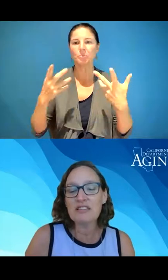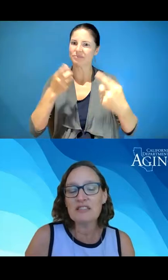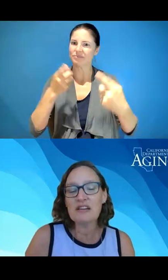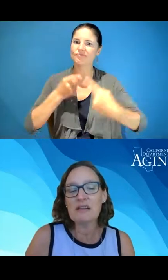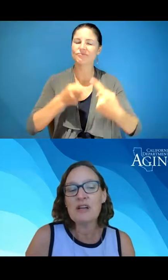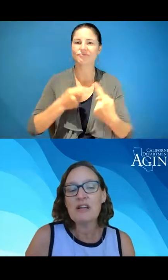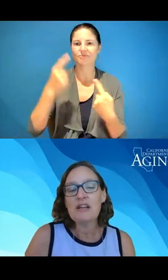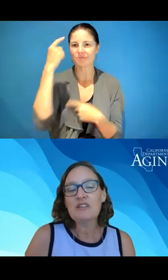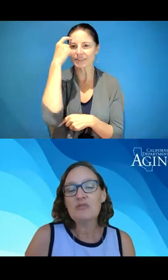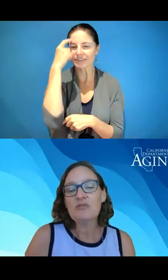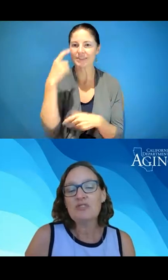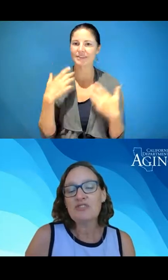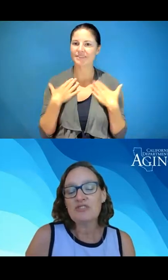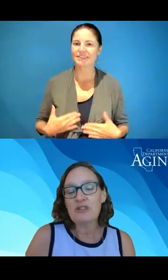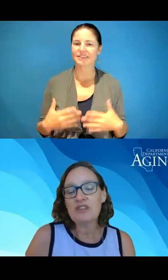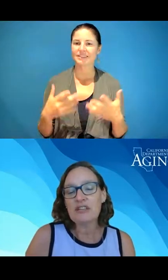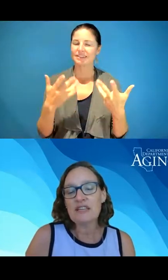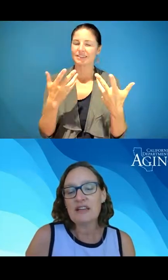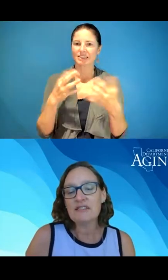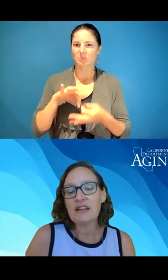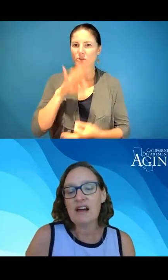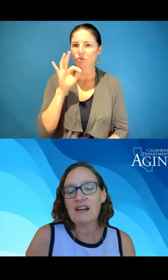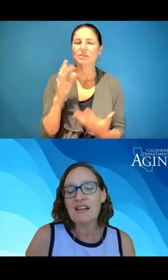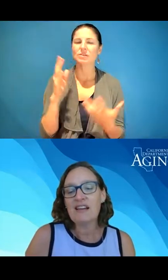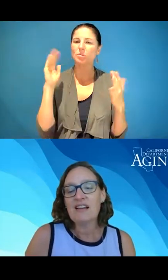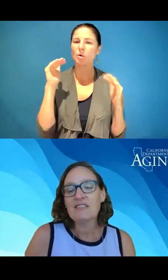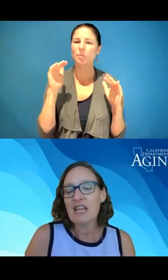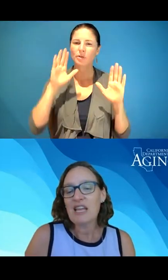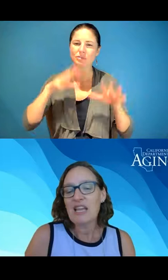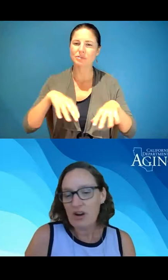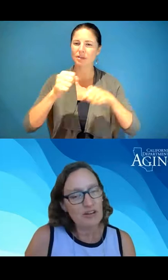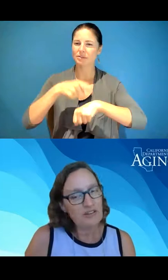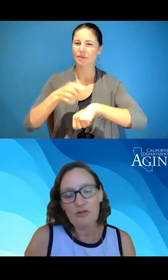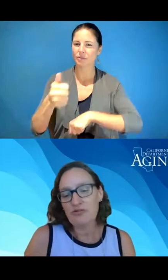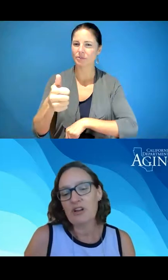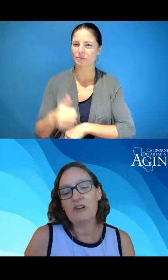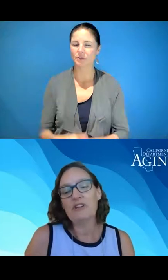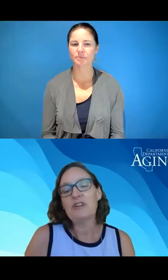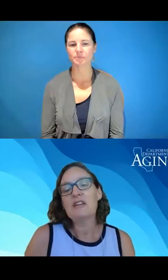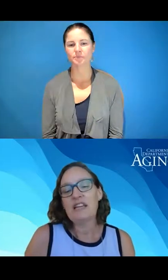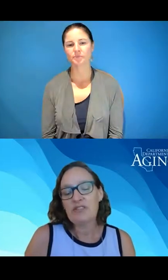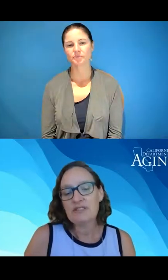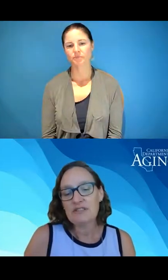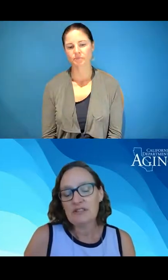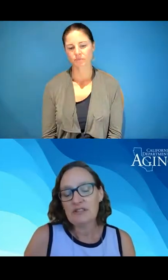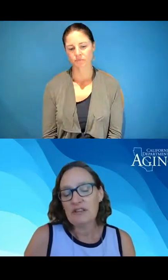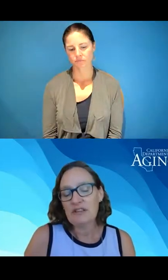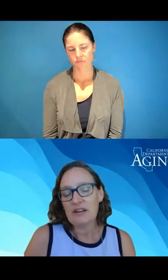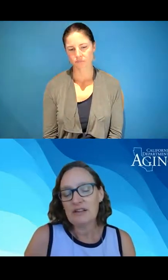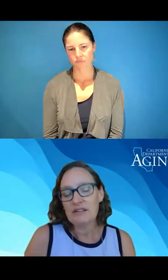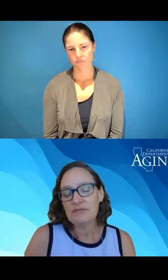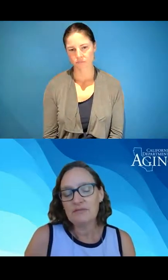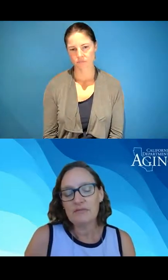are finding time to do as our secretary says, take what we already knew before COVID, take this